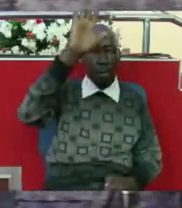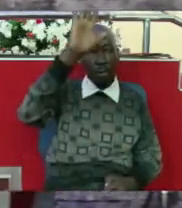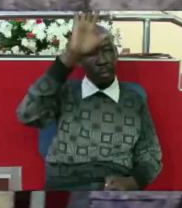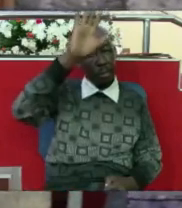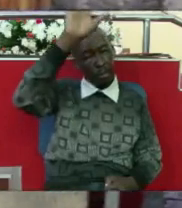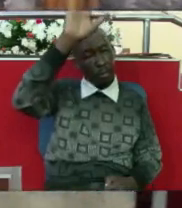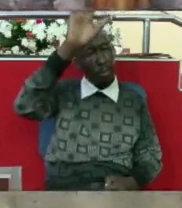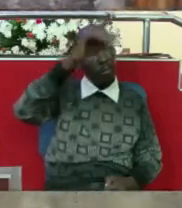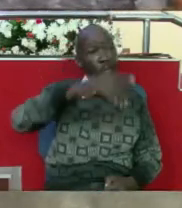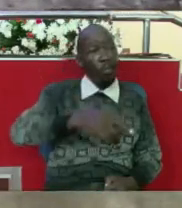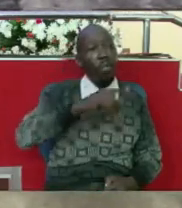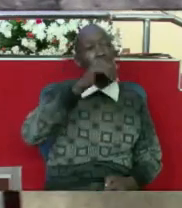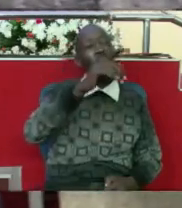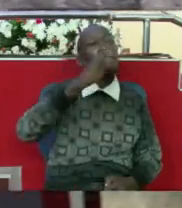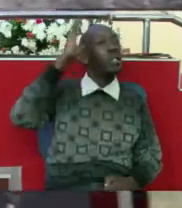Just raise it up.